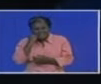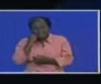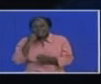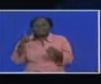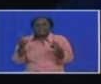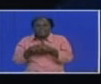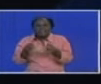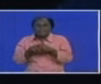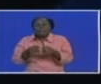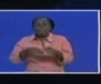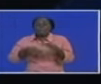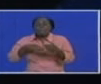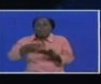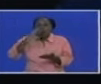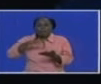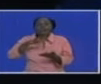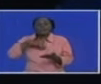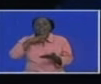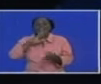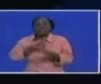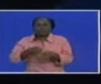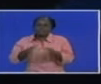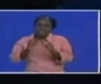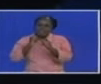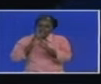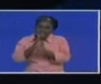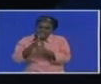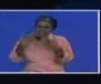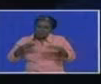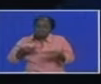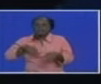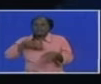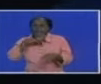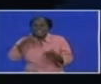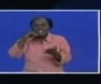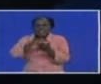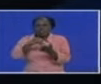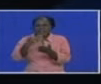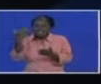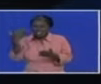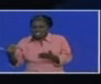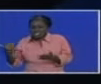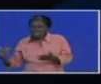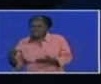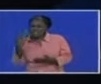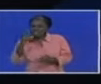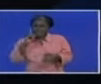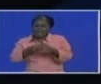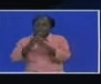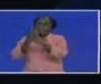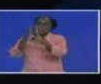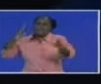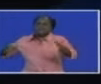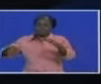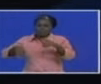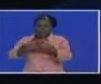been more death on our roads. 13 people were killed, including 3 children, when a bus collided with a truck at Sultan Hamoud